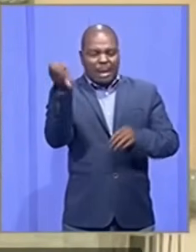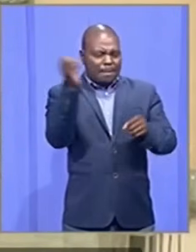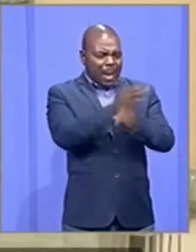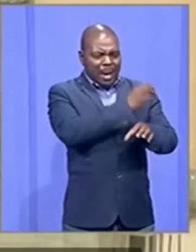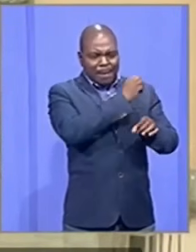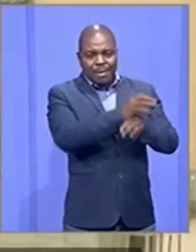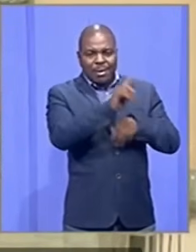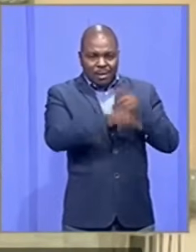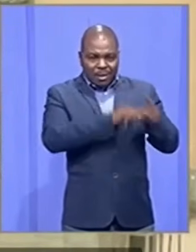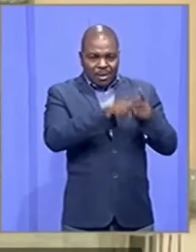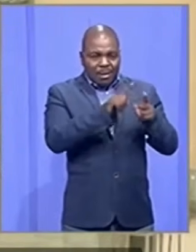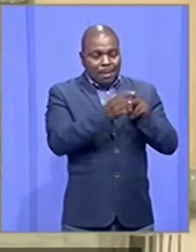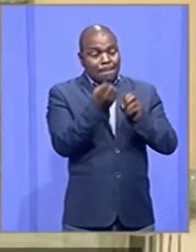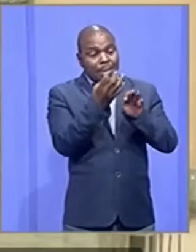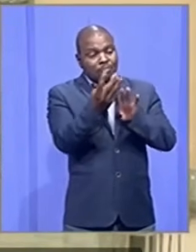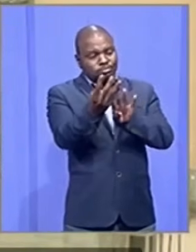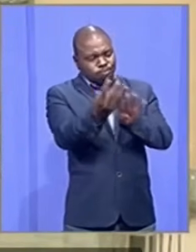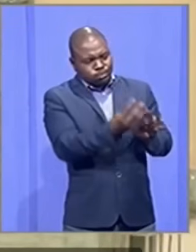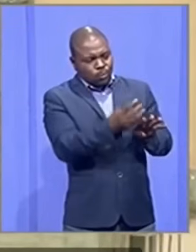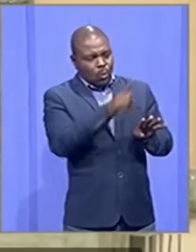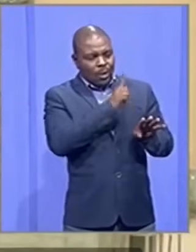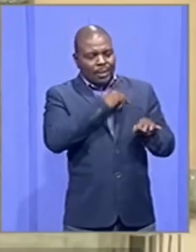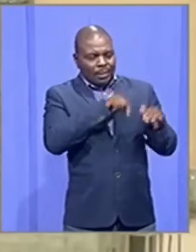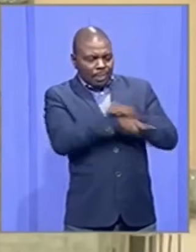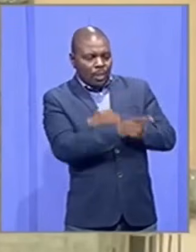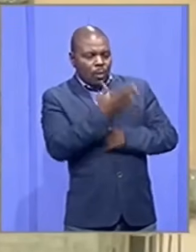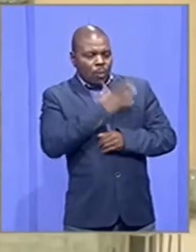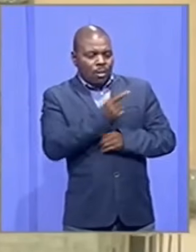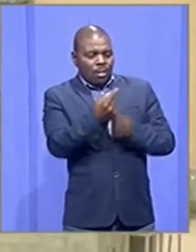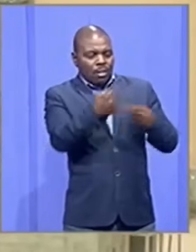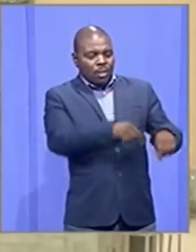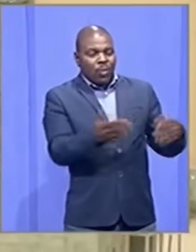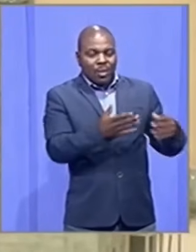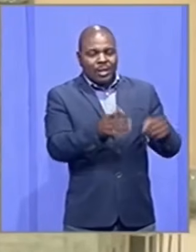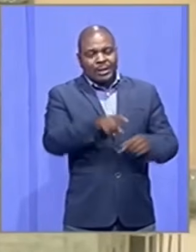moo ma-Palestina a fihlang ka bongata ho batla botshabelo naheng ya Egepeta.